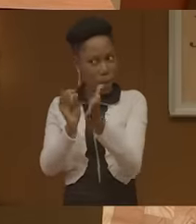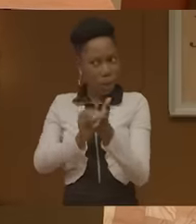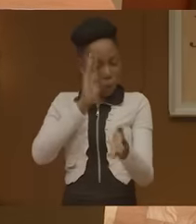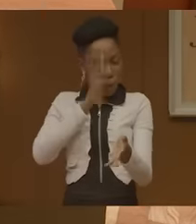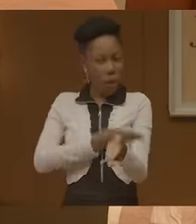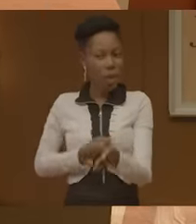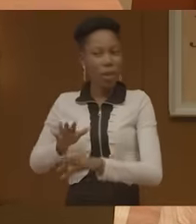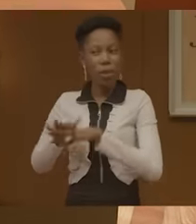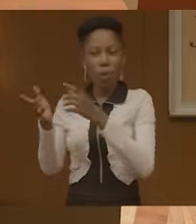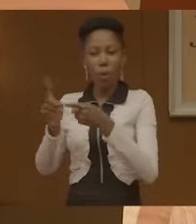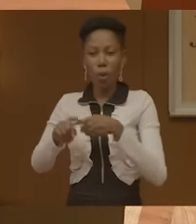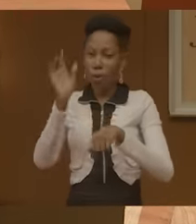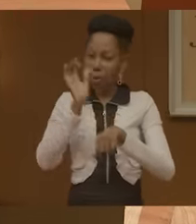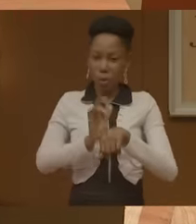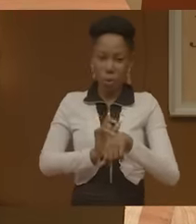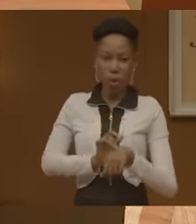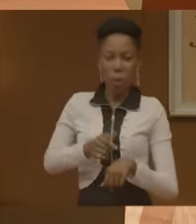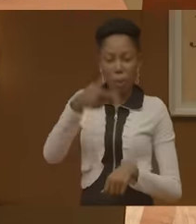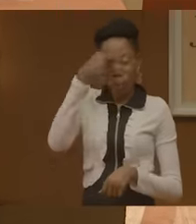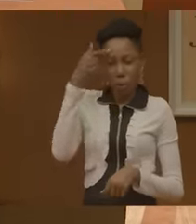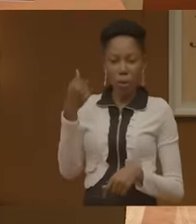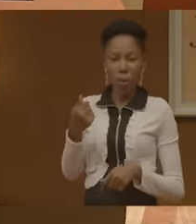touch her son. Because